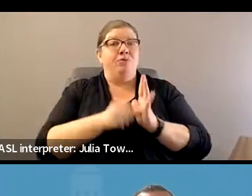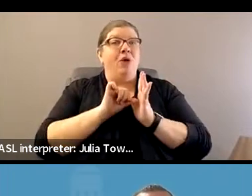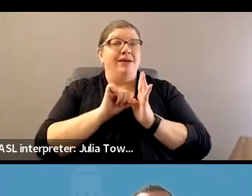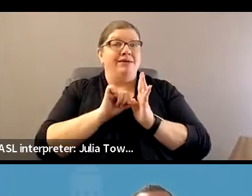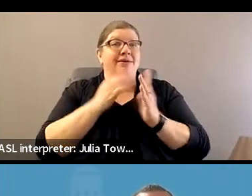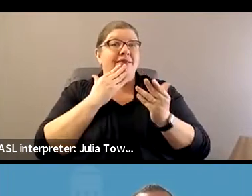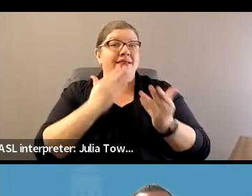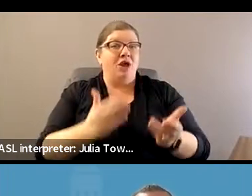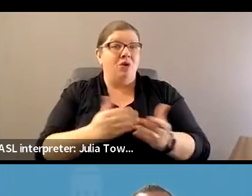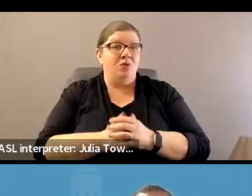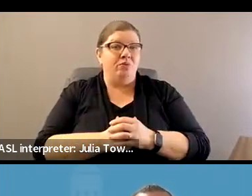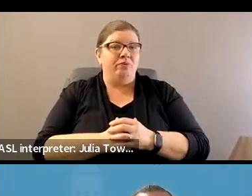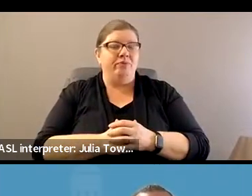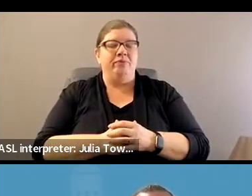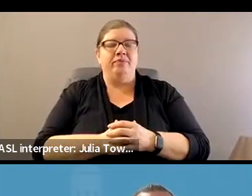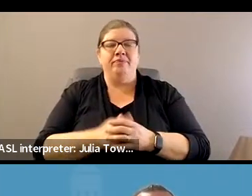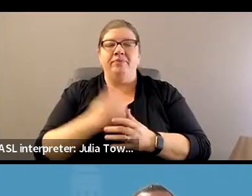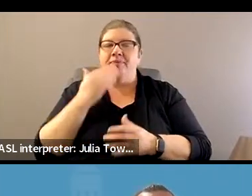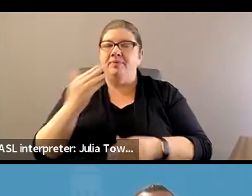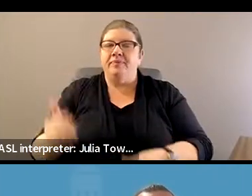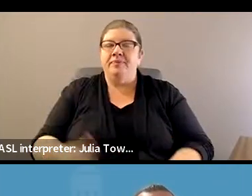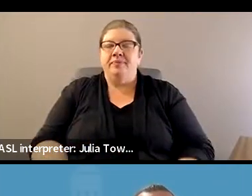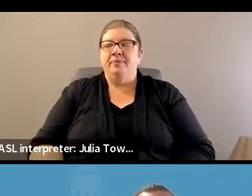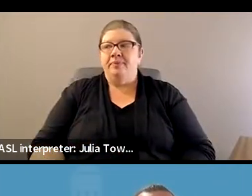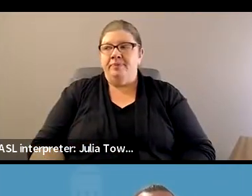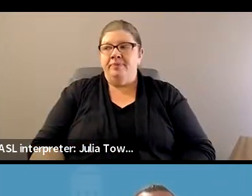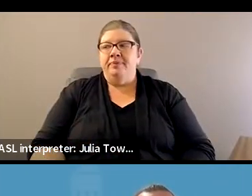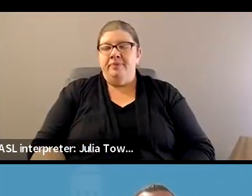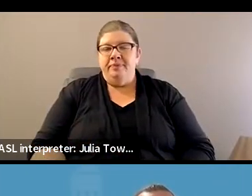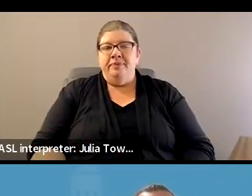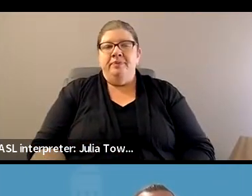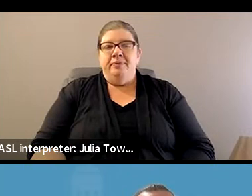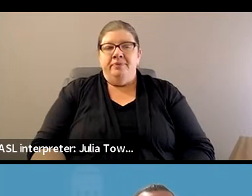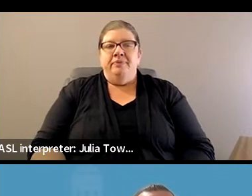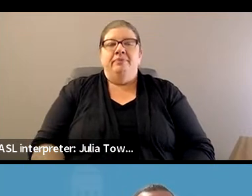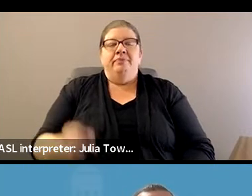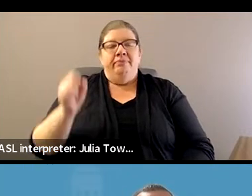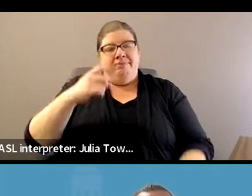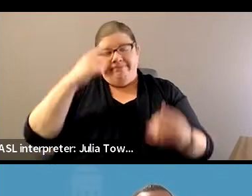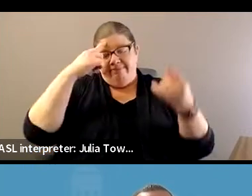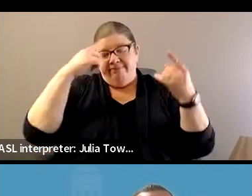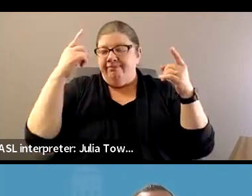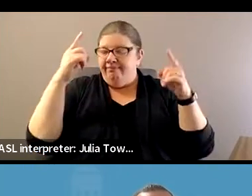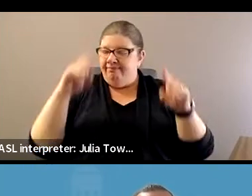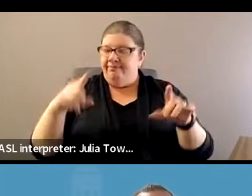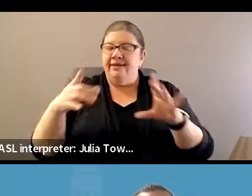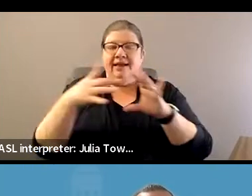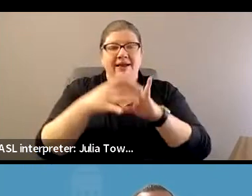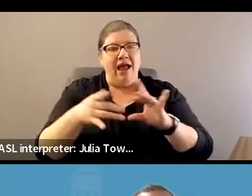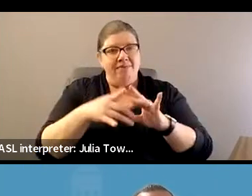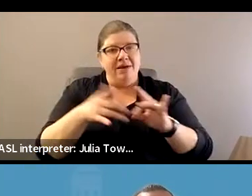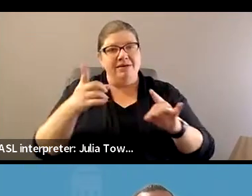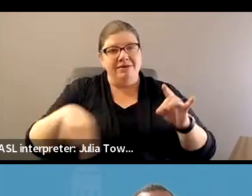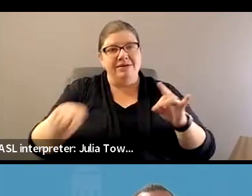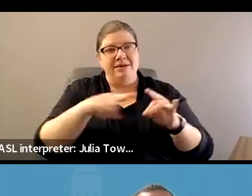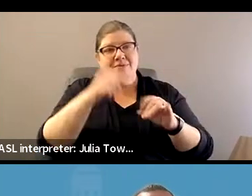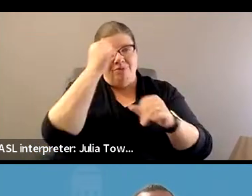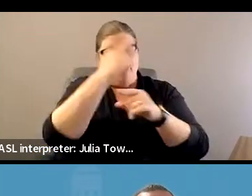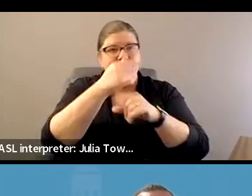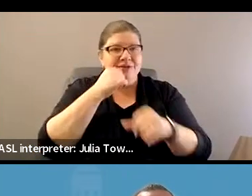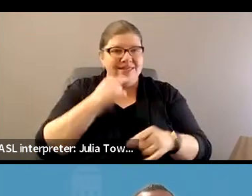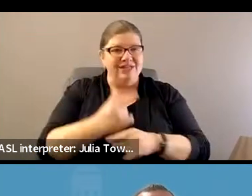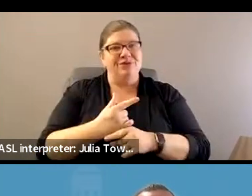Thank you. Thank you. Thank you. Yes, I echo the comments of my sister and